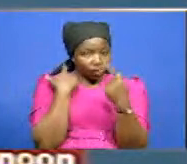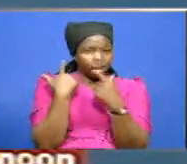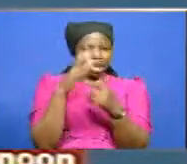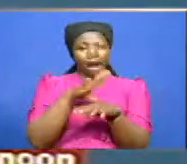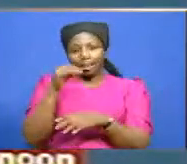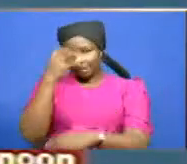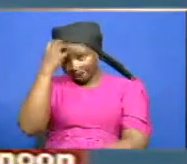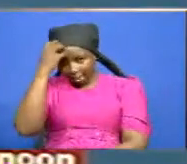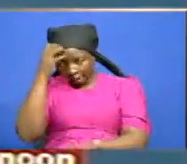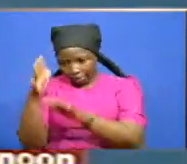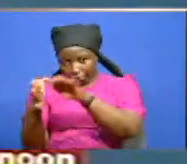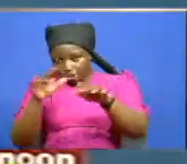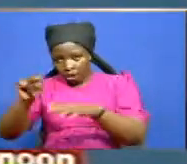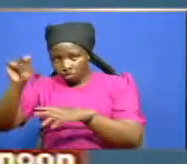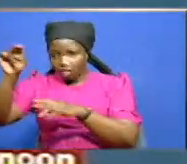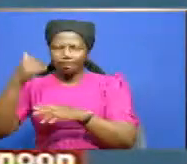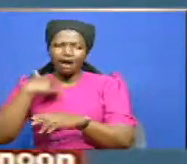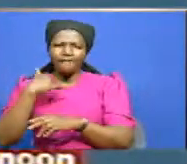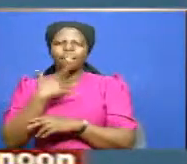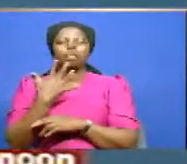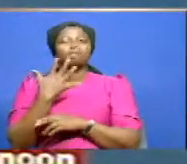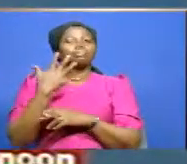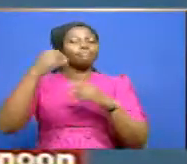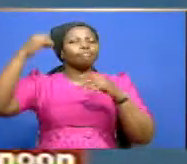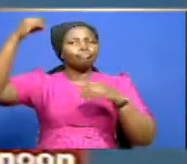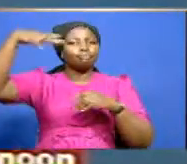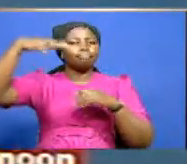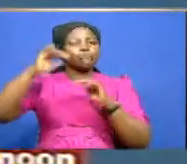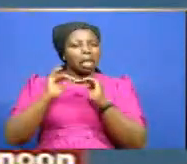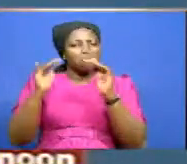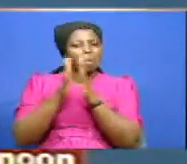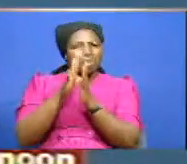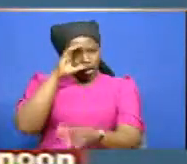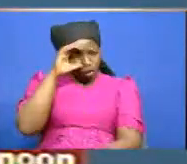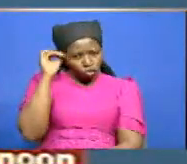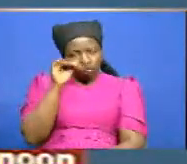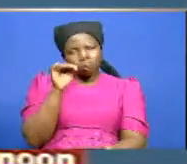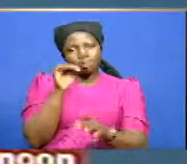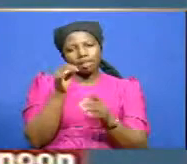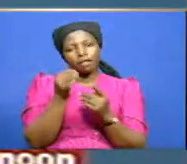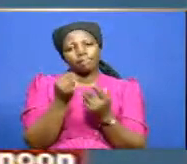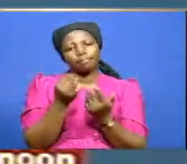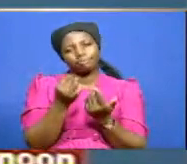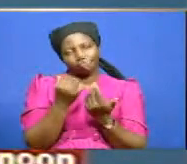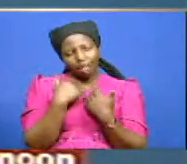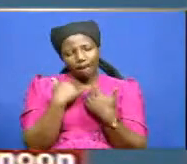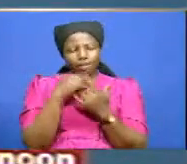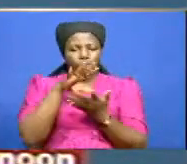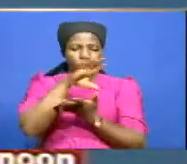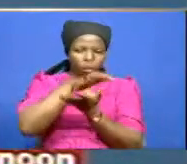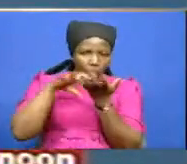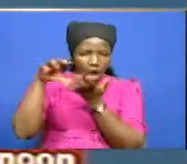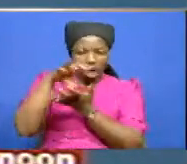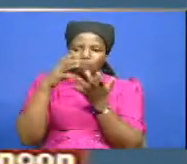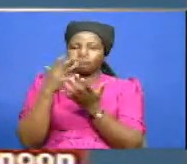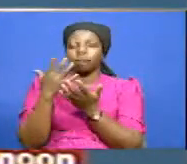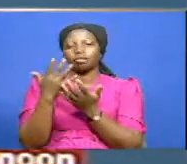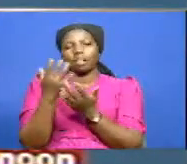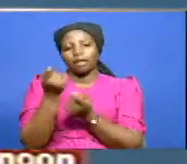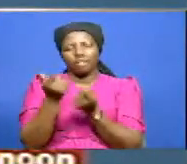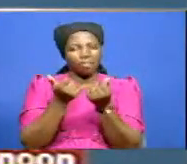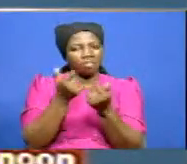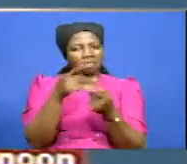northern parts will experience sunny intervals equally at the coastal strip, though a few areas will experience cloudy weather conditions. And for